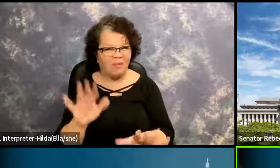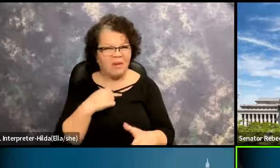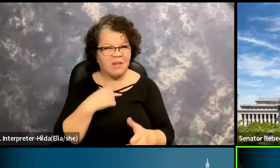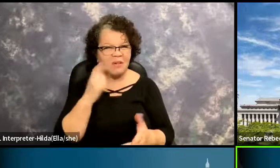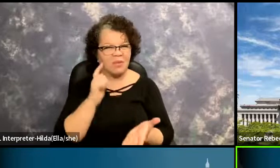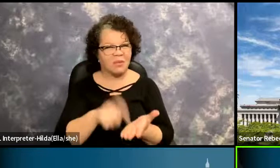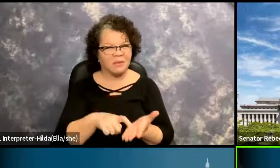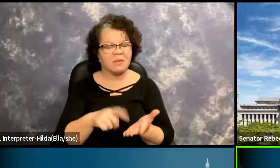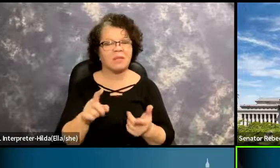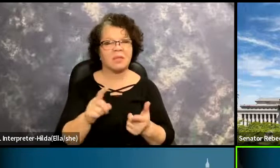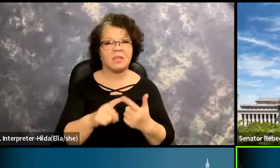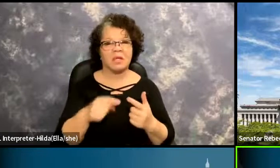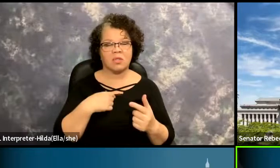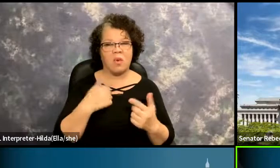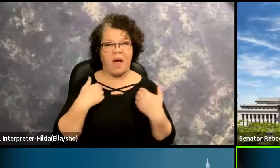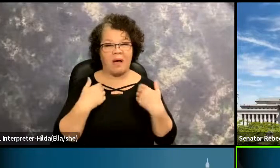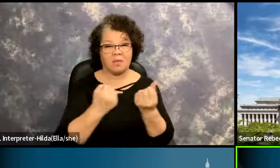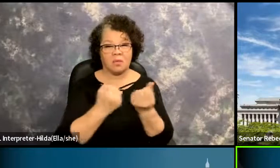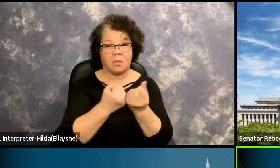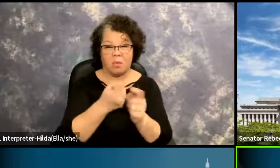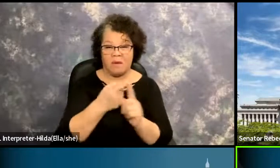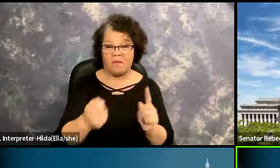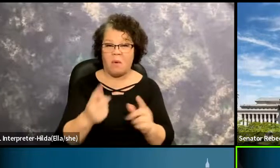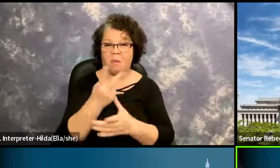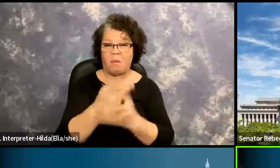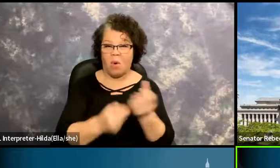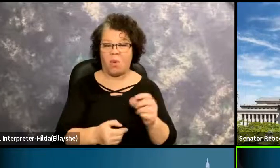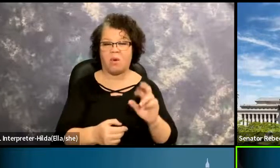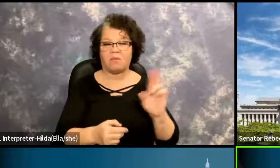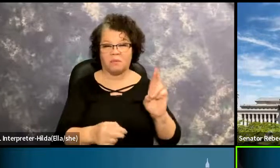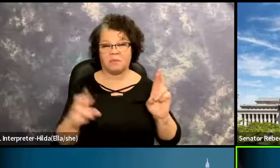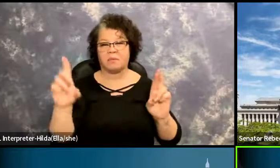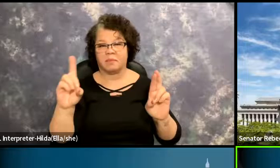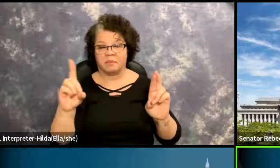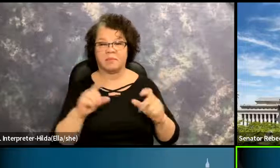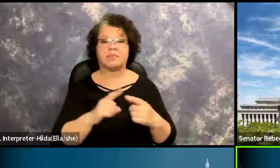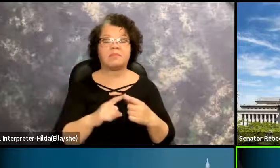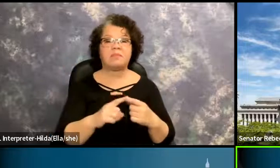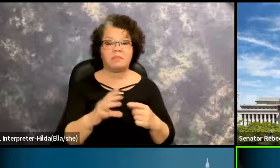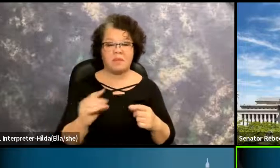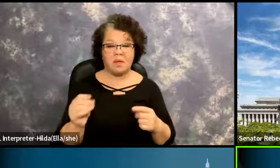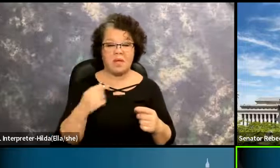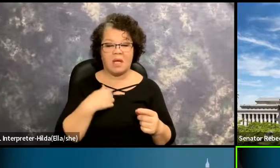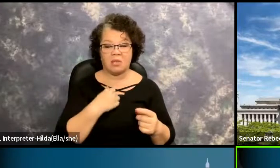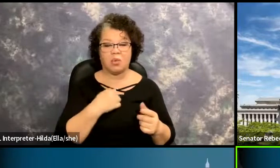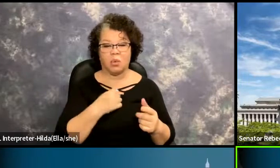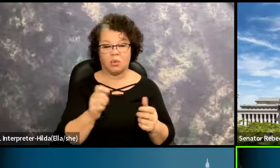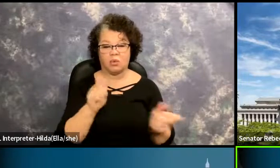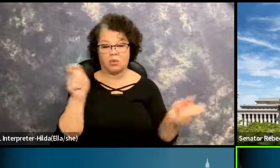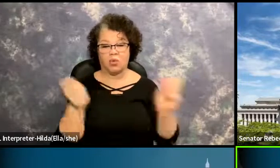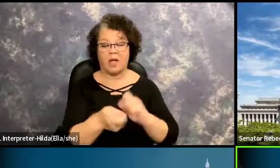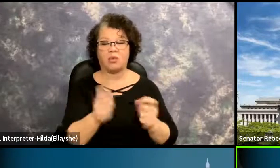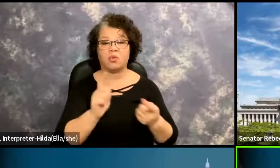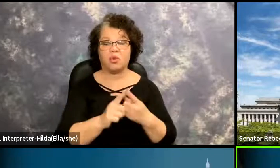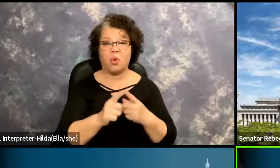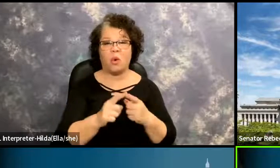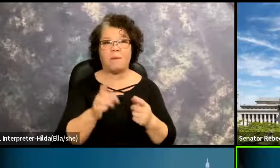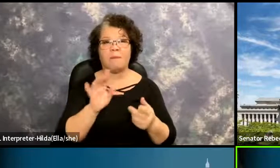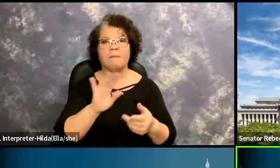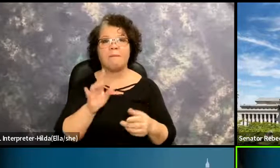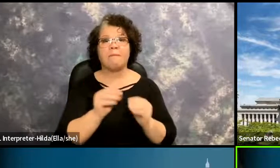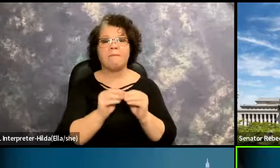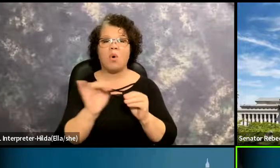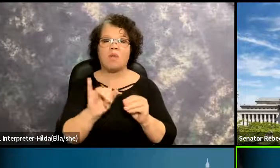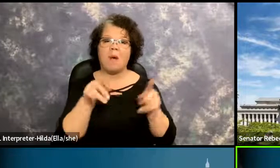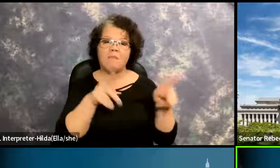from both sides of the aisle for ranked choice voting, which would change to proportional ways of voting, so that